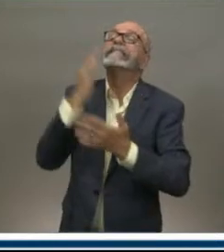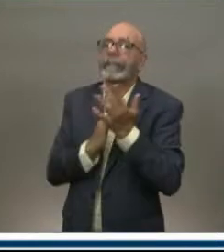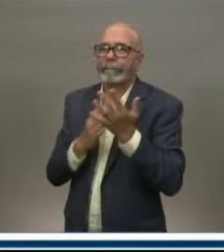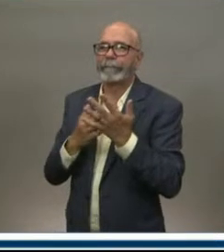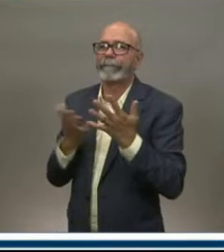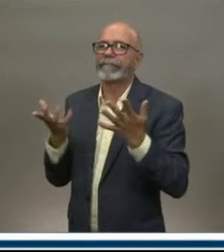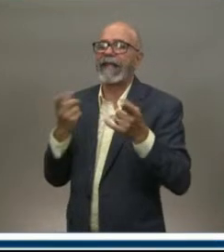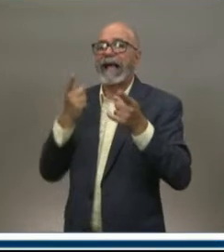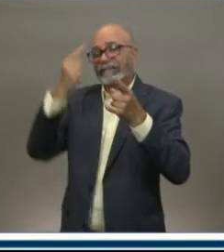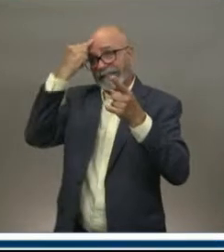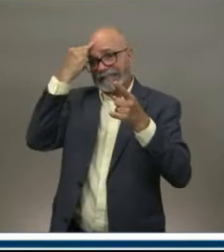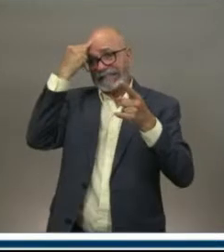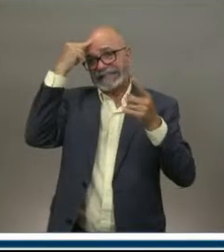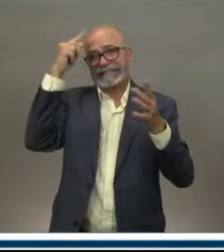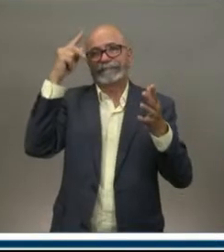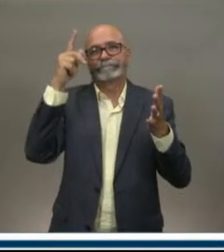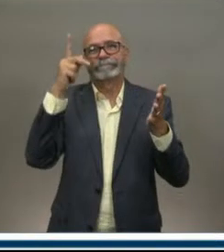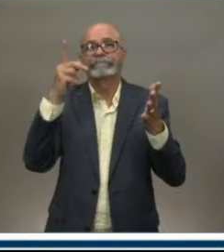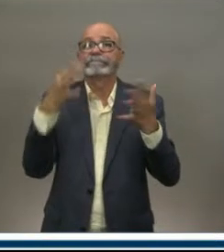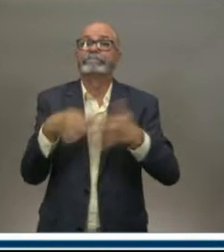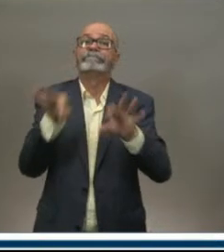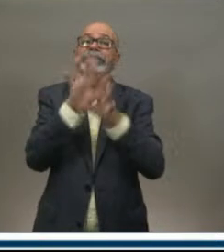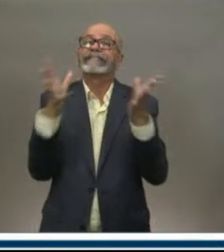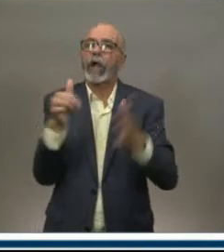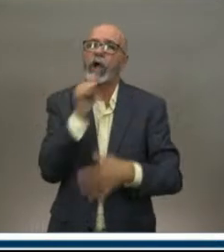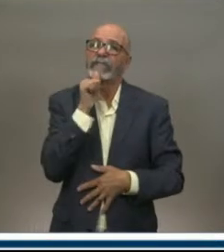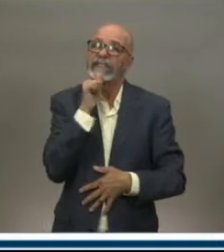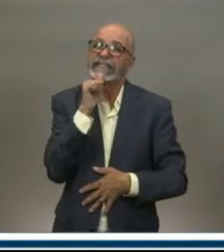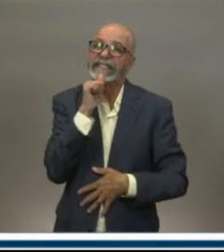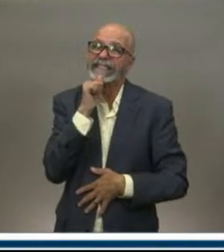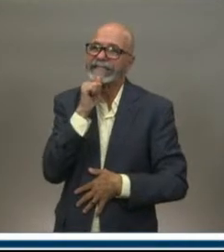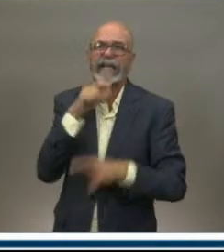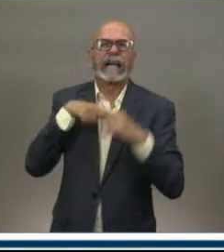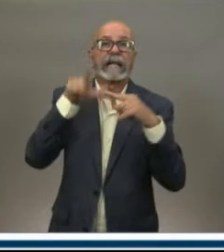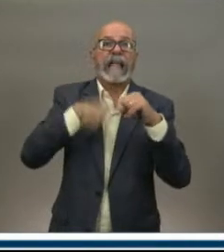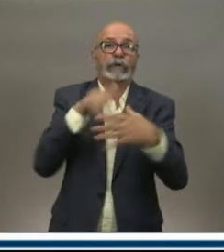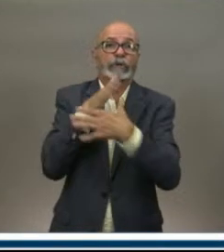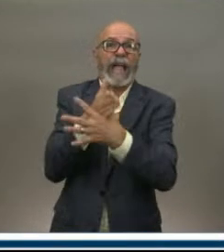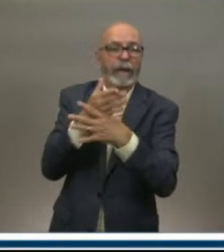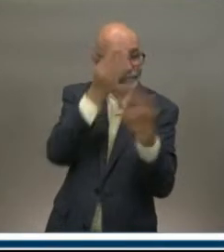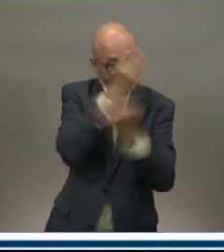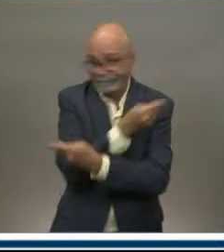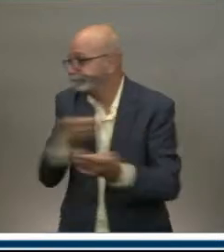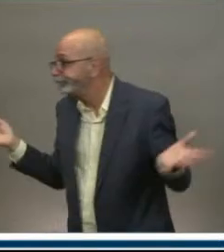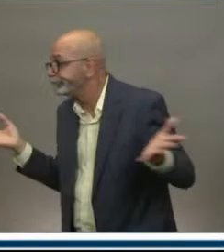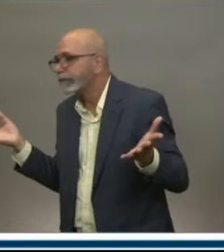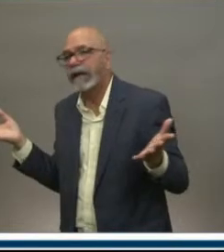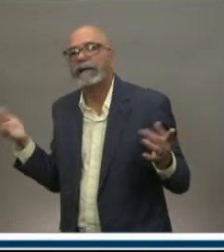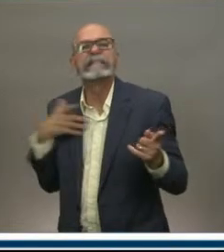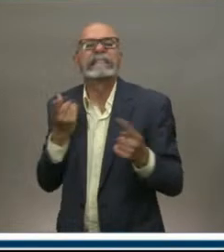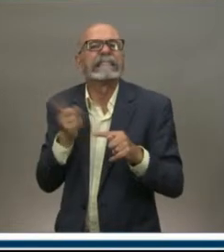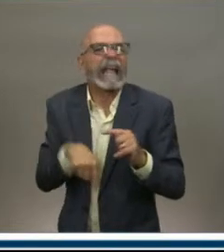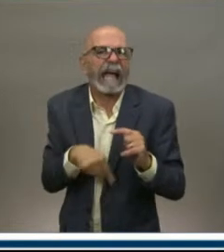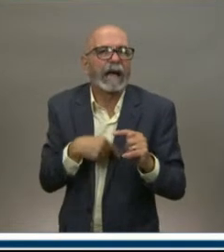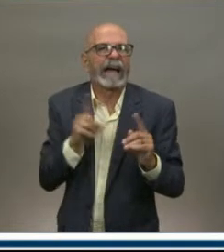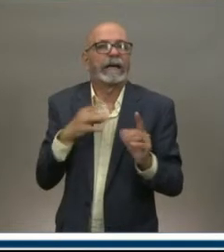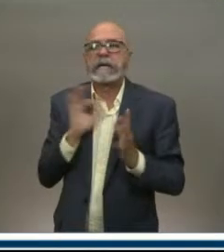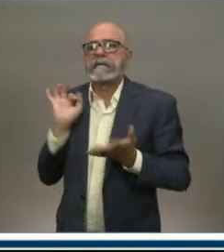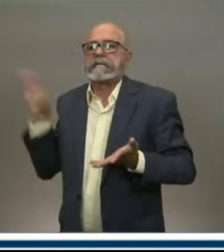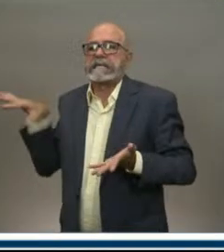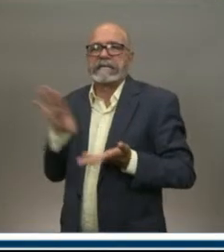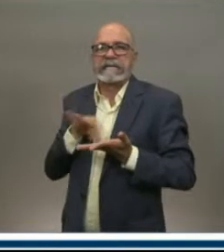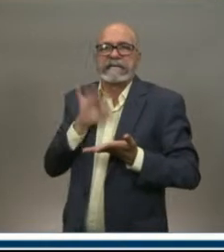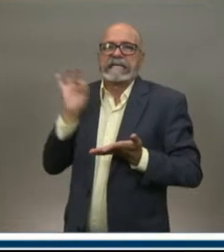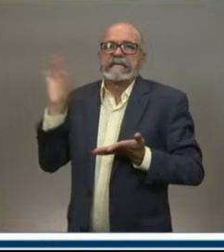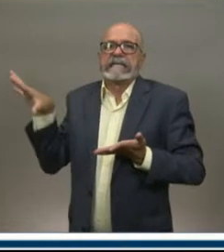clear as what can be shared, what cannot be shared in advance, so that in the height of the moment of an